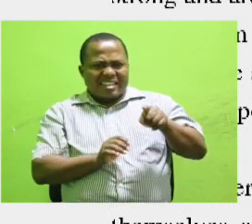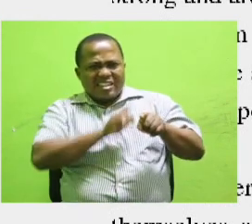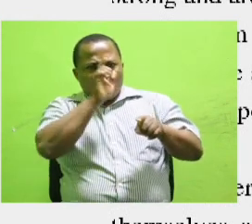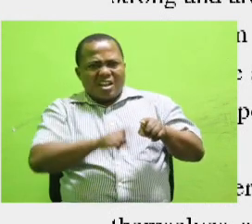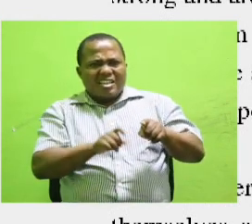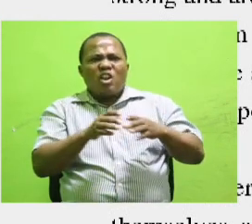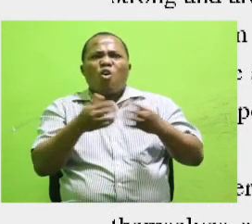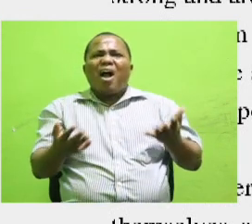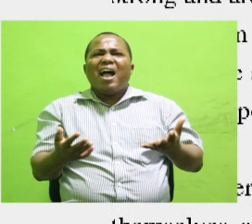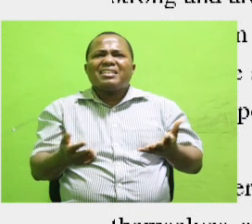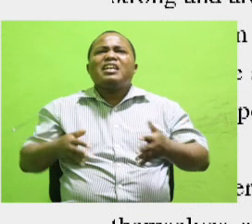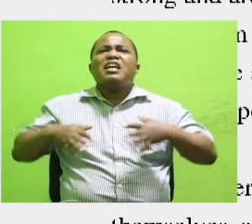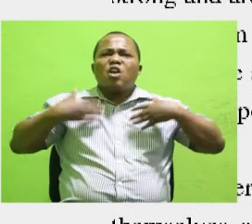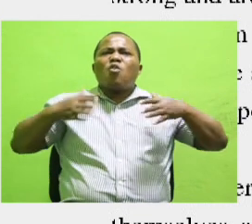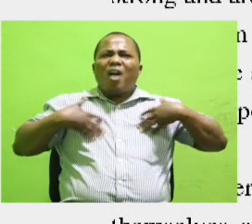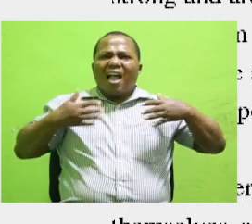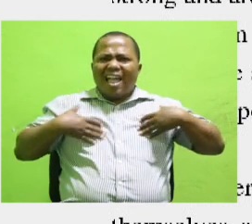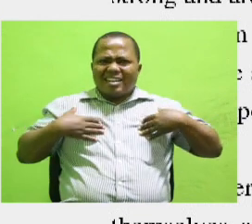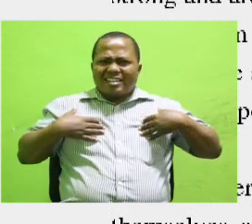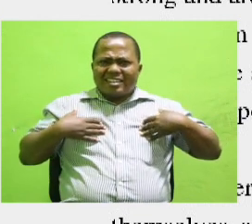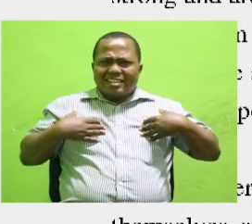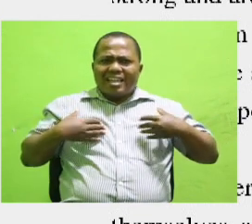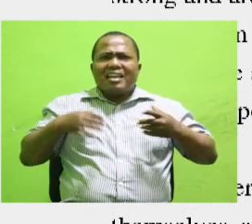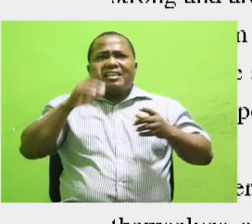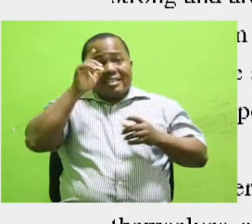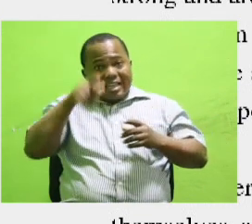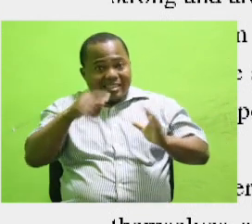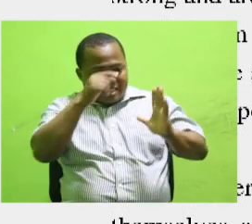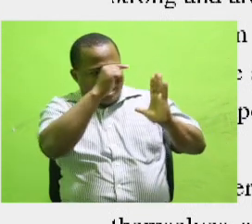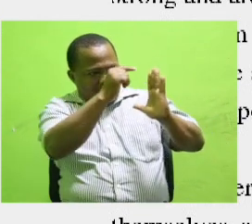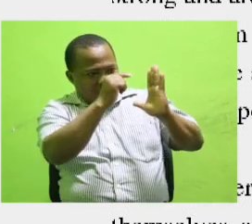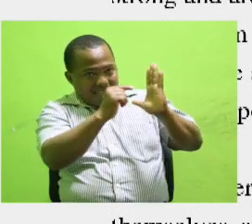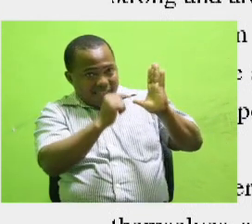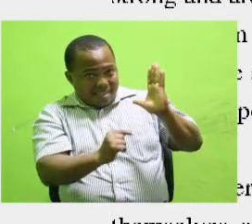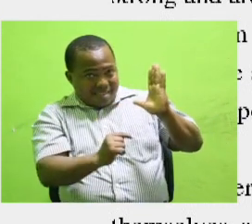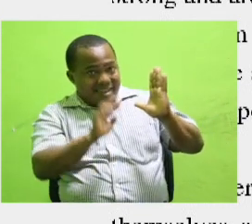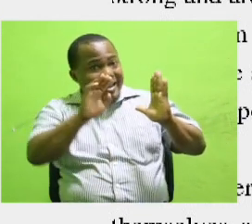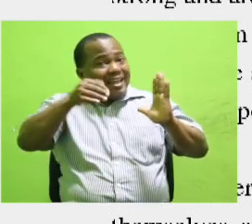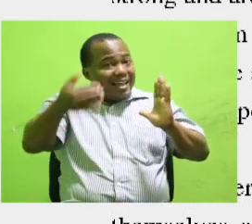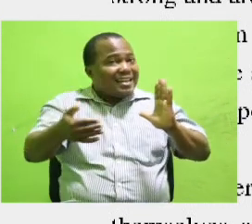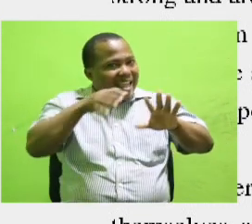what is required is just mentioning and explaining